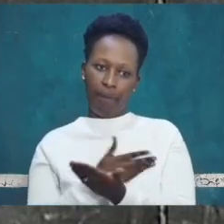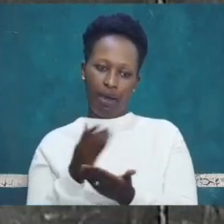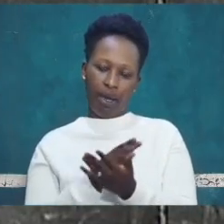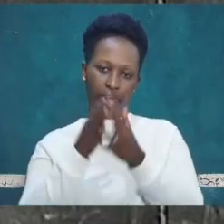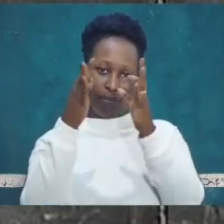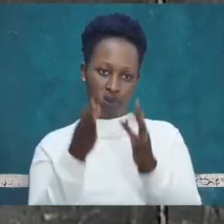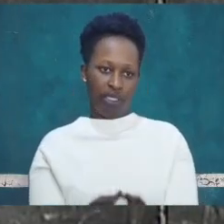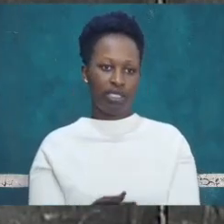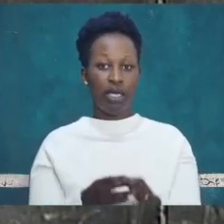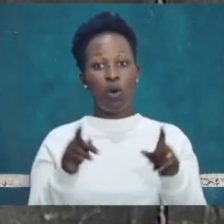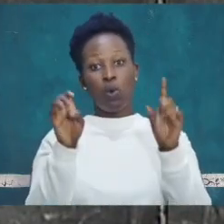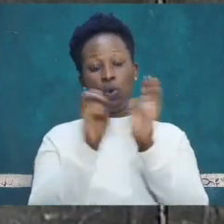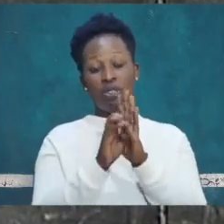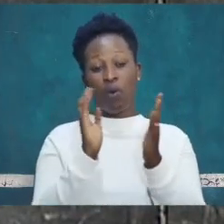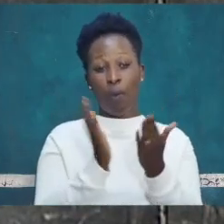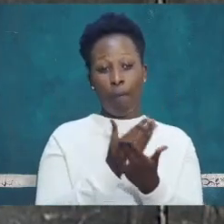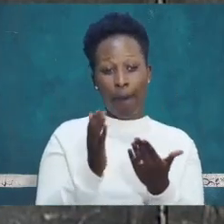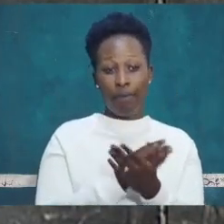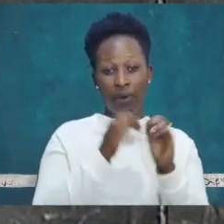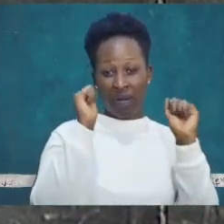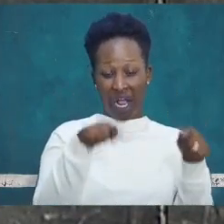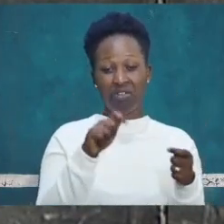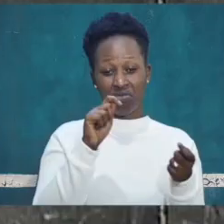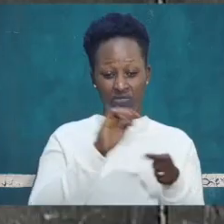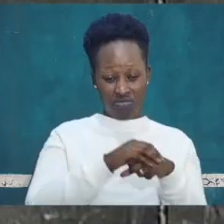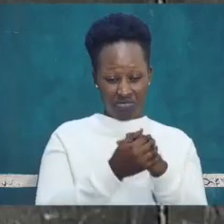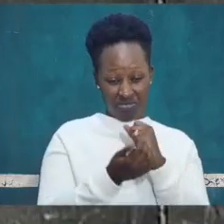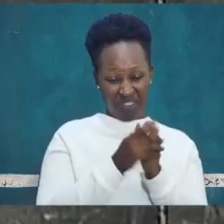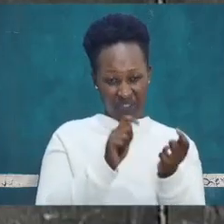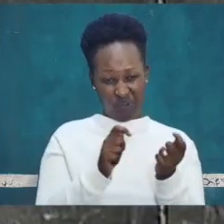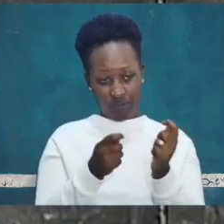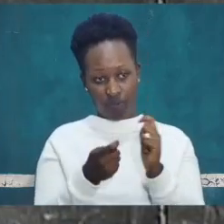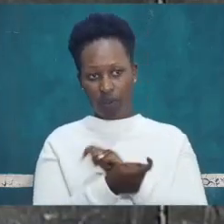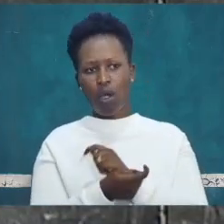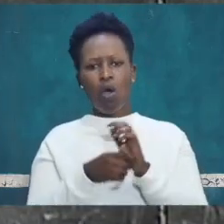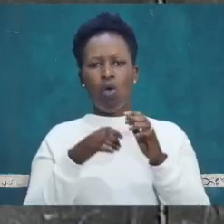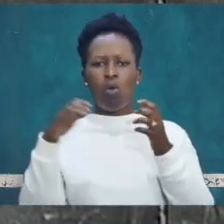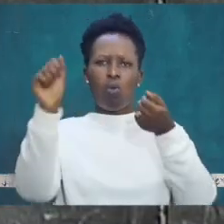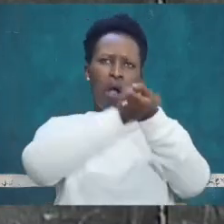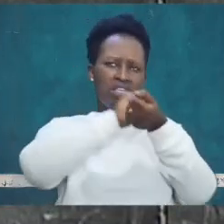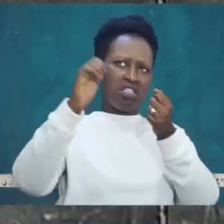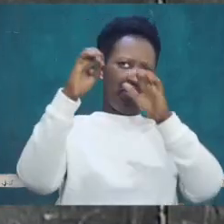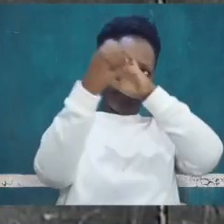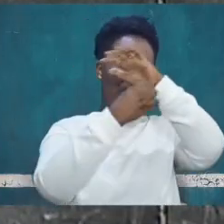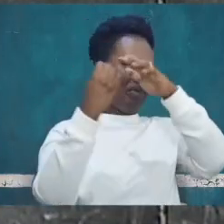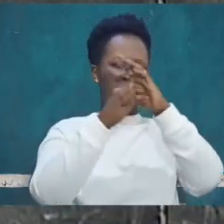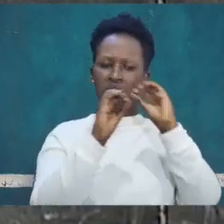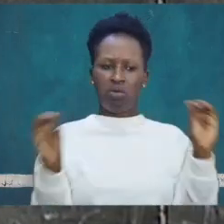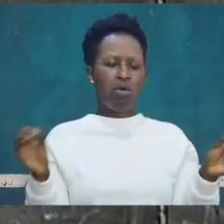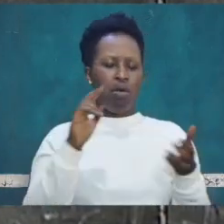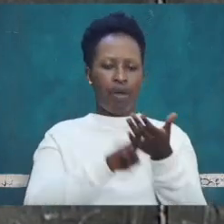products. A piece of paper can decompose, and it does not pollute the environment. Can decompose and it forms